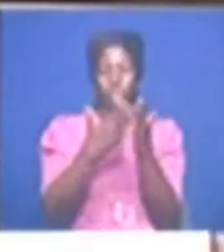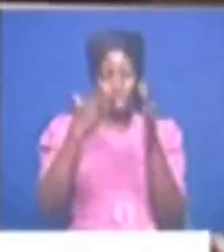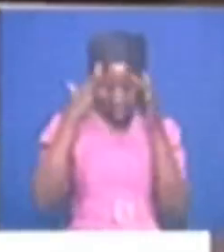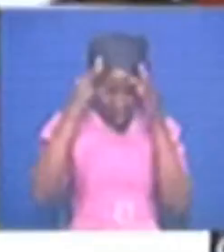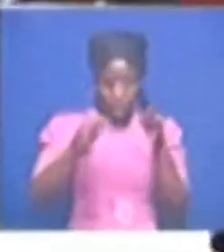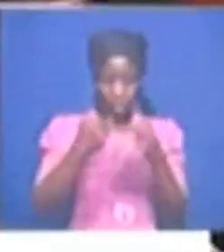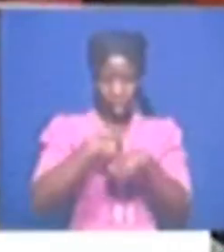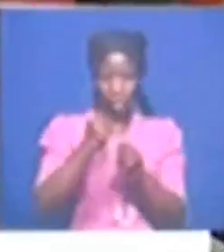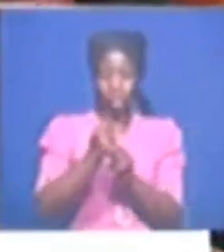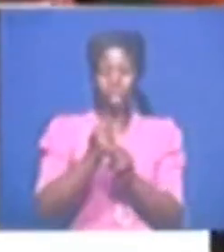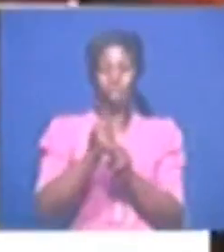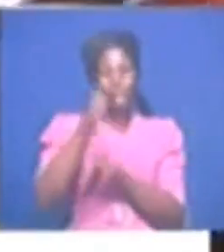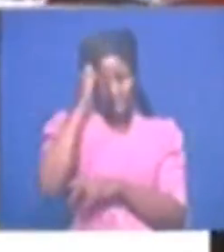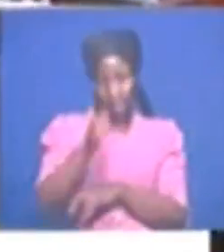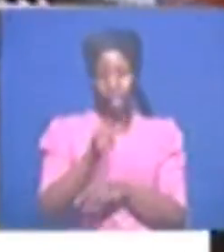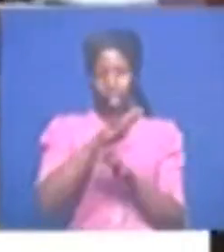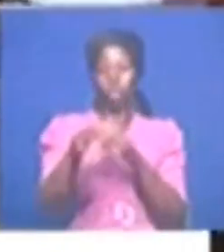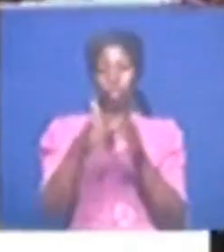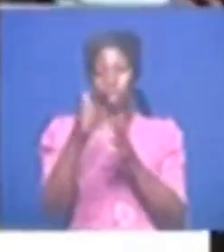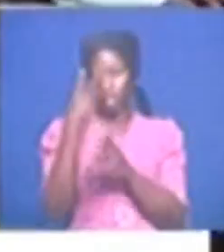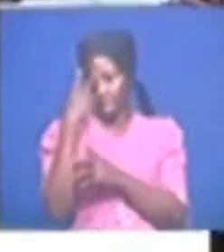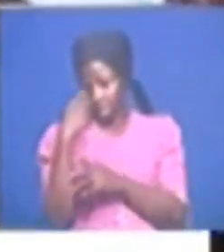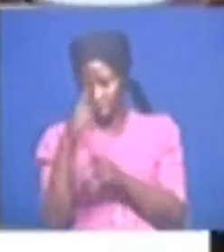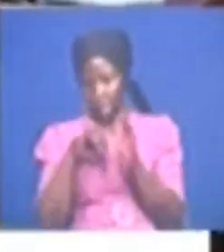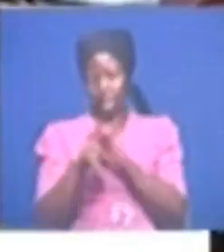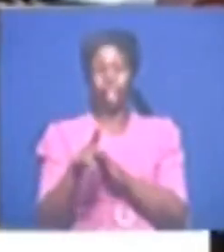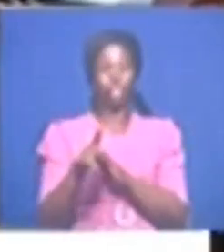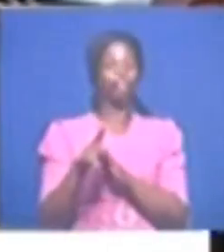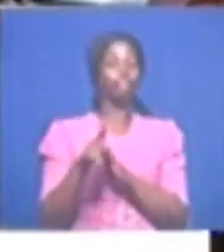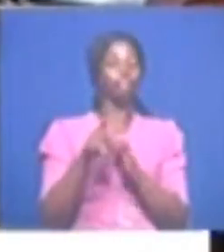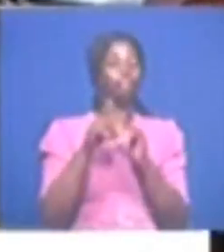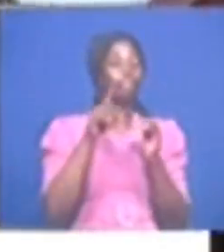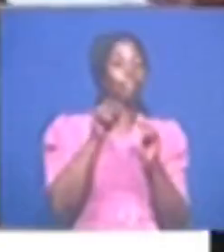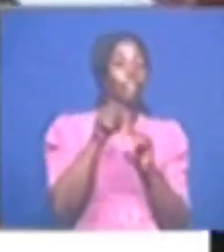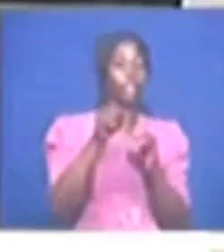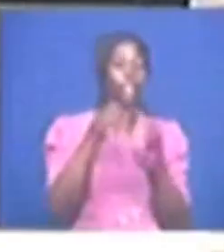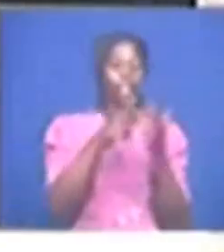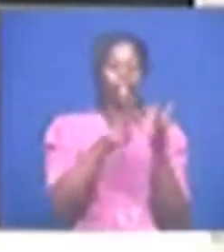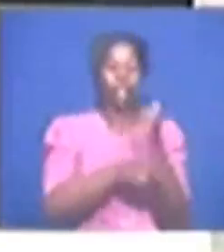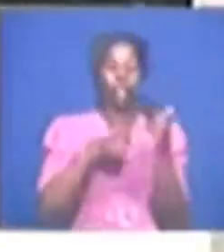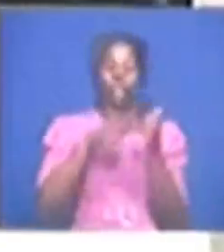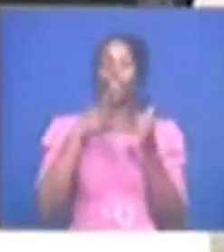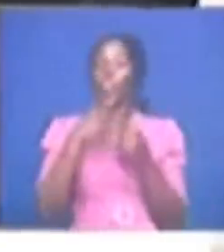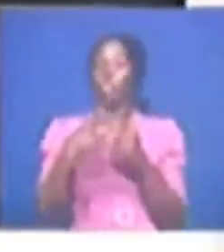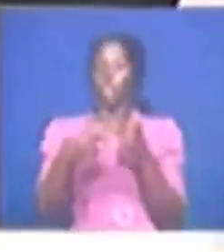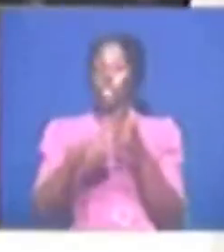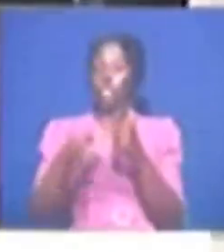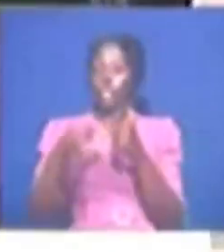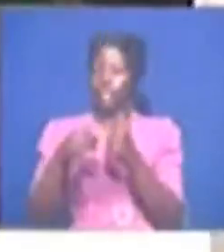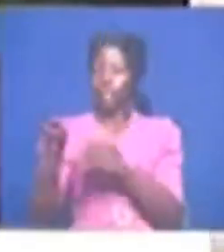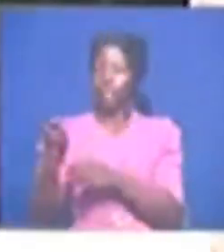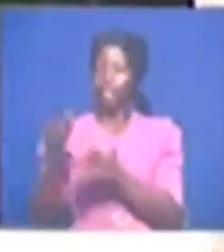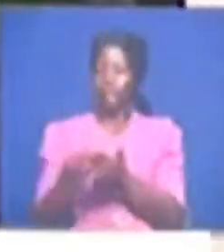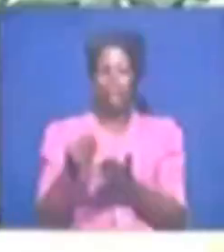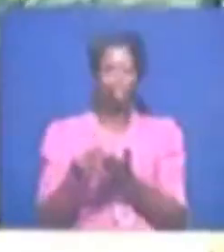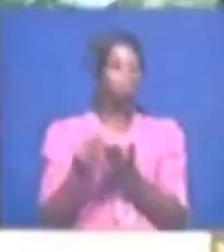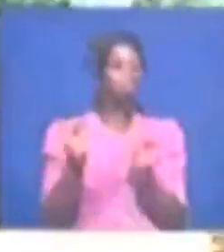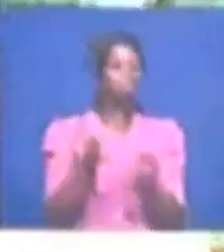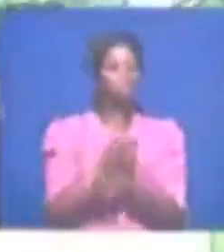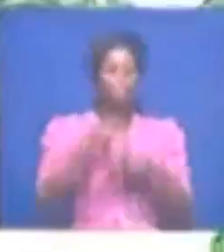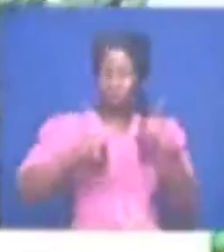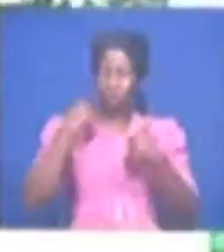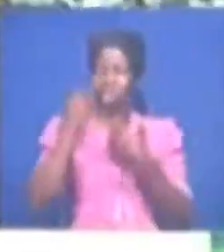Douglas Oguti, all the suspects in the alleged theft of 468 million shillings at the National Youth Service will not enjoy freedom